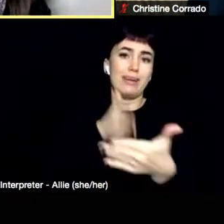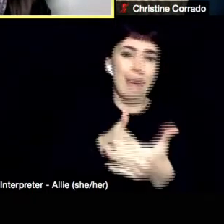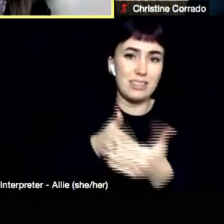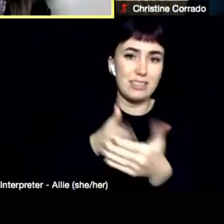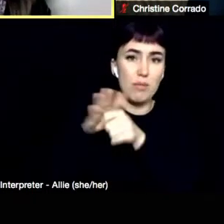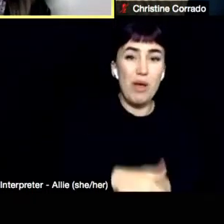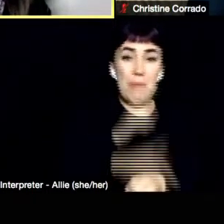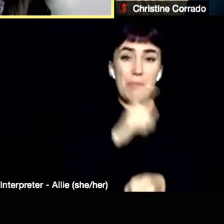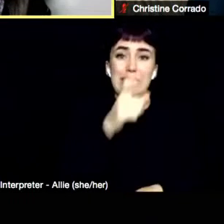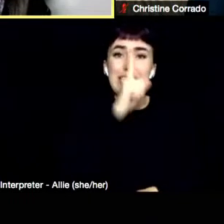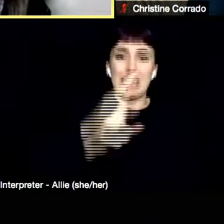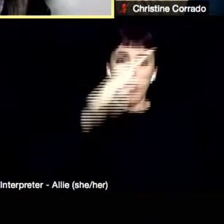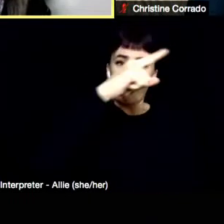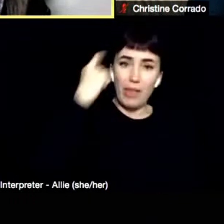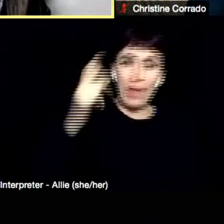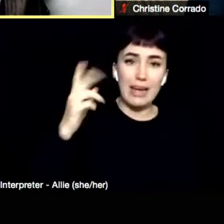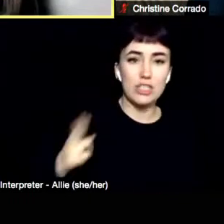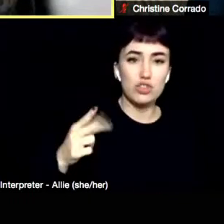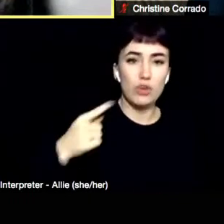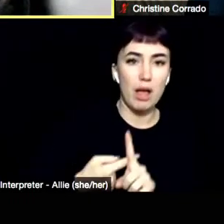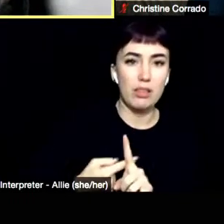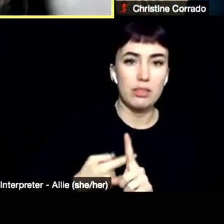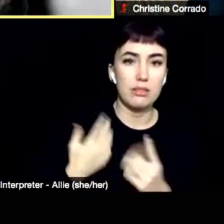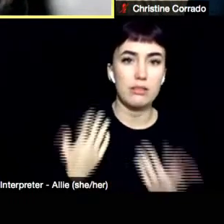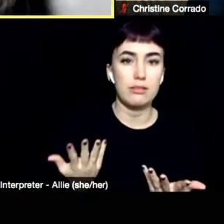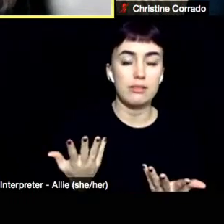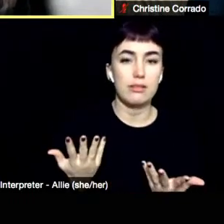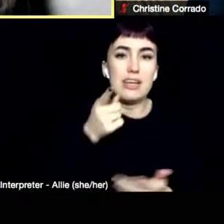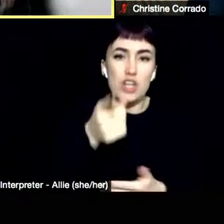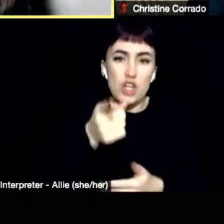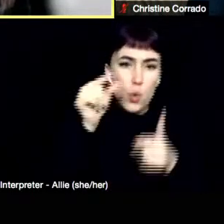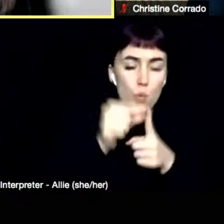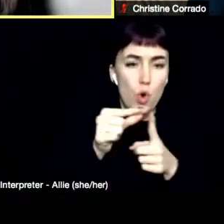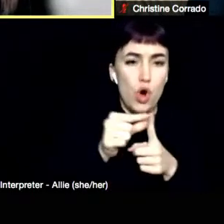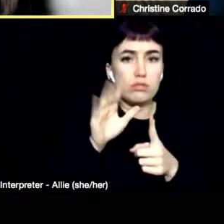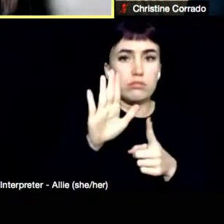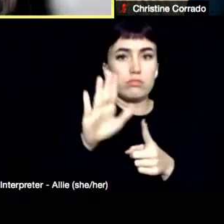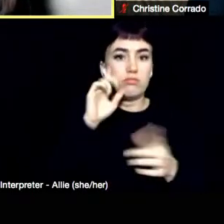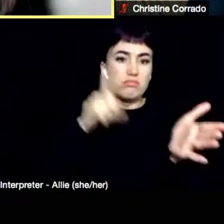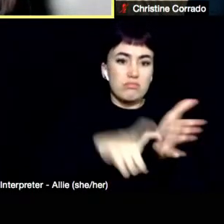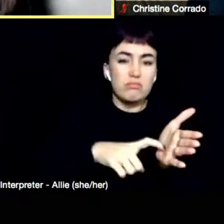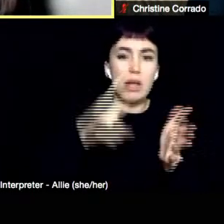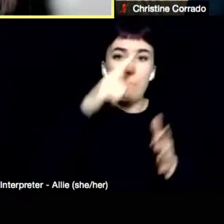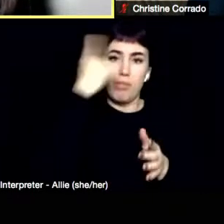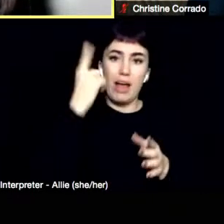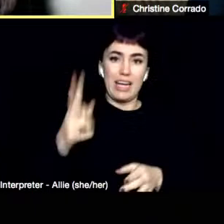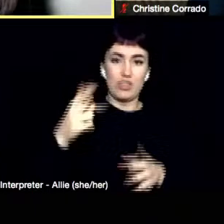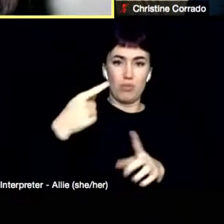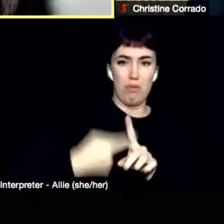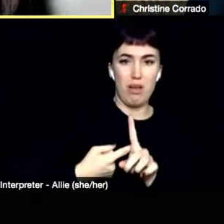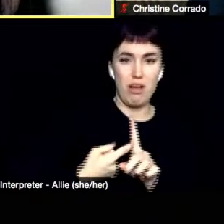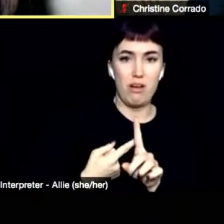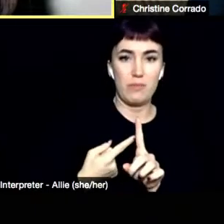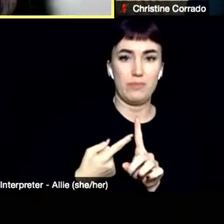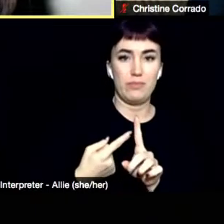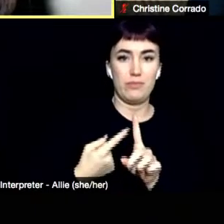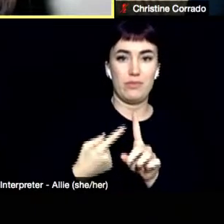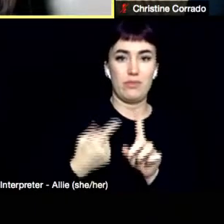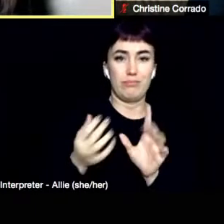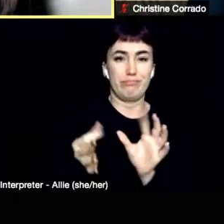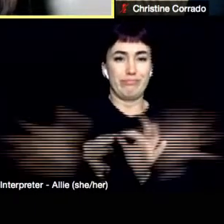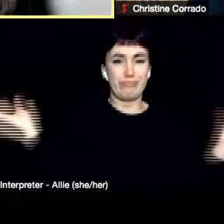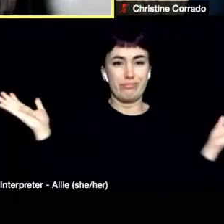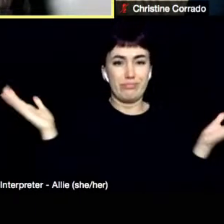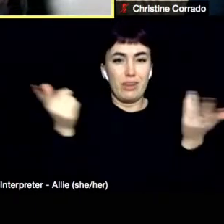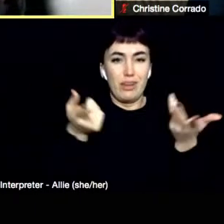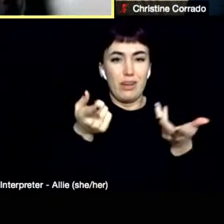it is Black History Month. And your words recognizing Black History Month ring utterly hollow in light